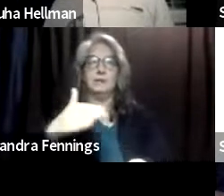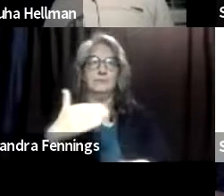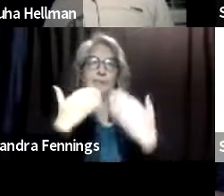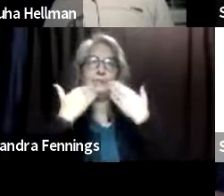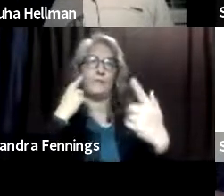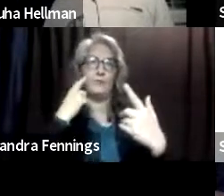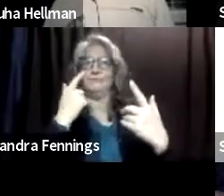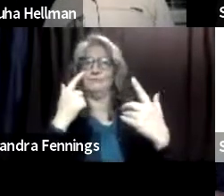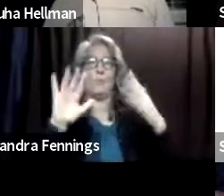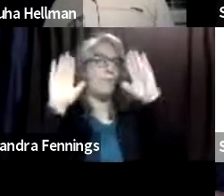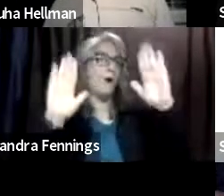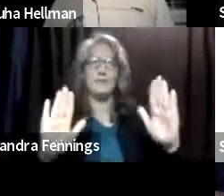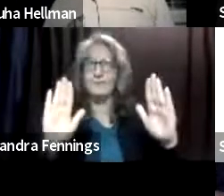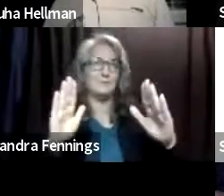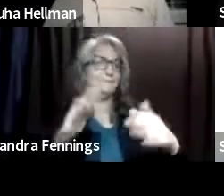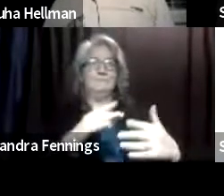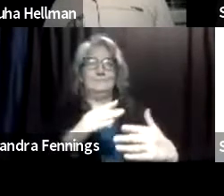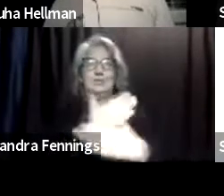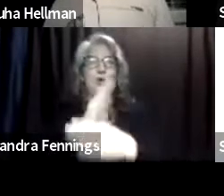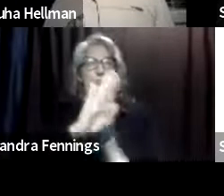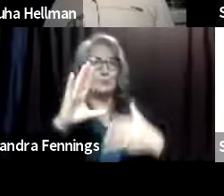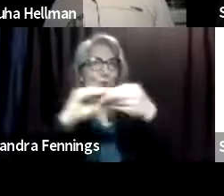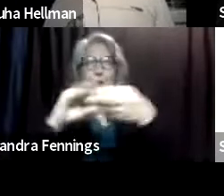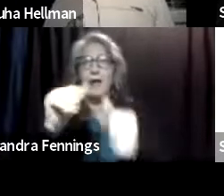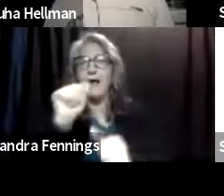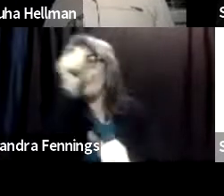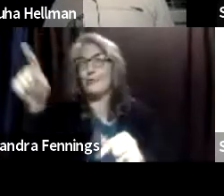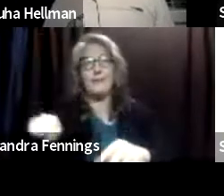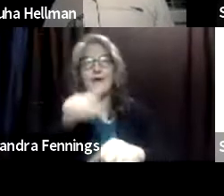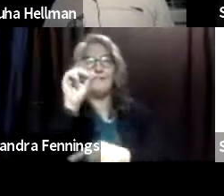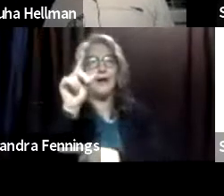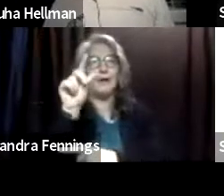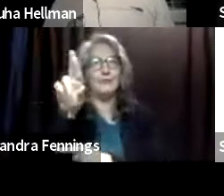for their time. Wow, thank you so much for the wonderful